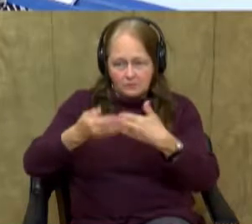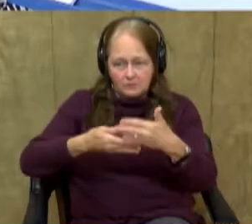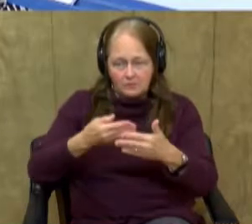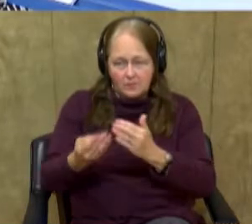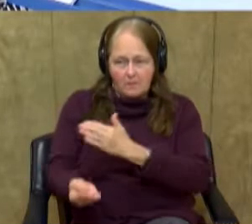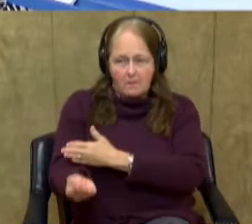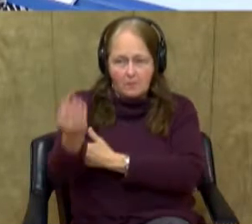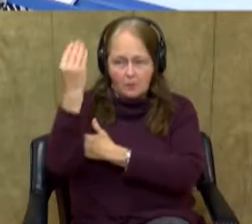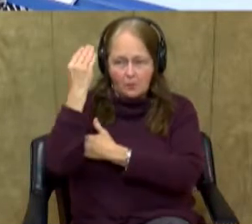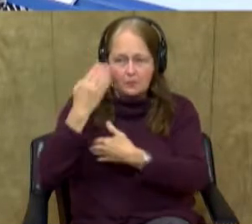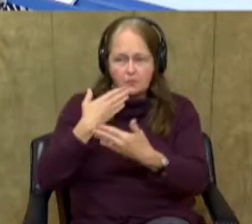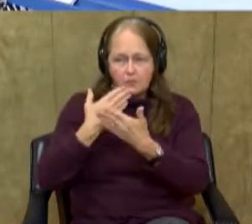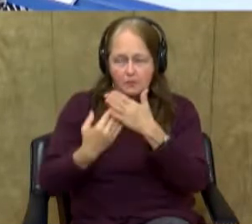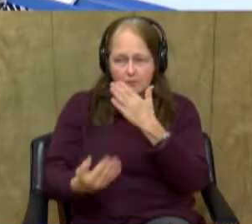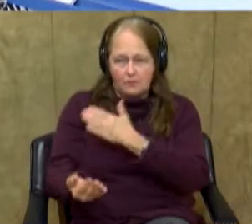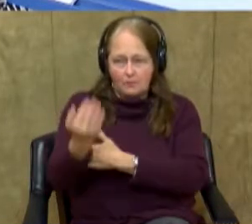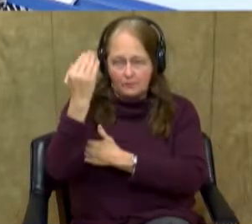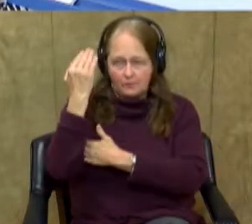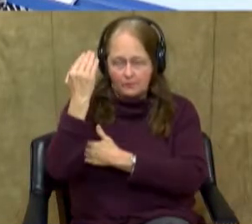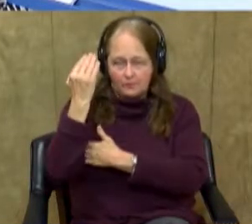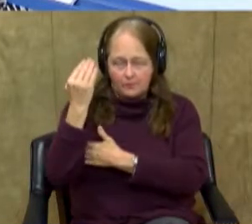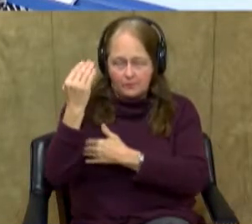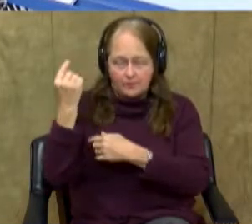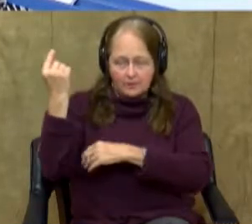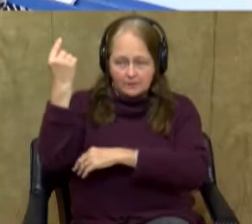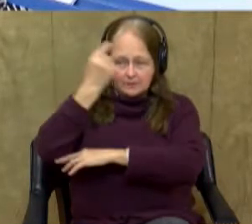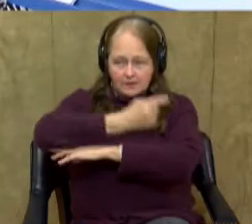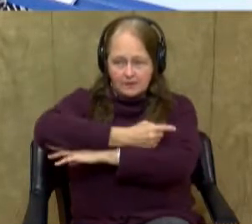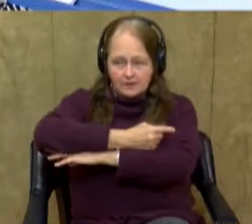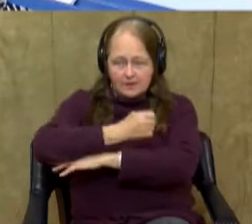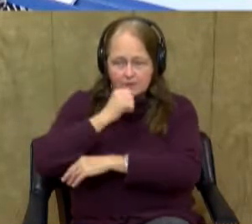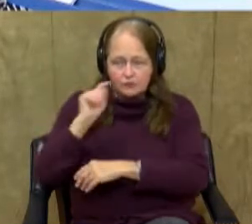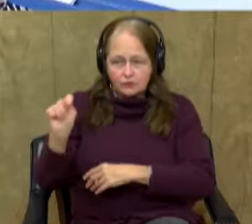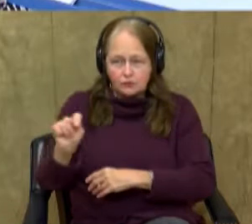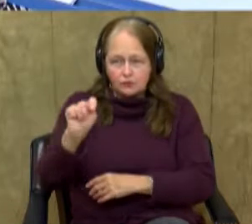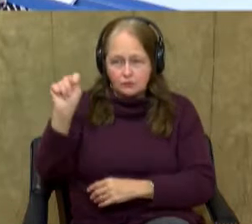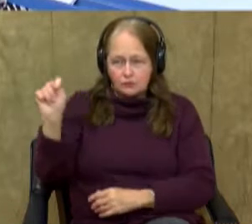Good morning. Today is Tuesday,